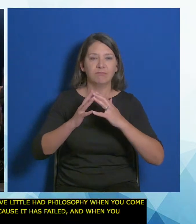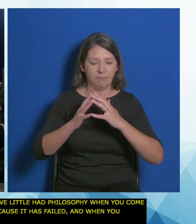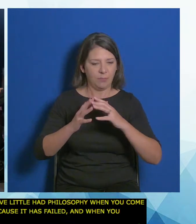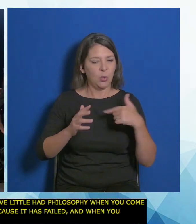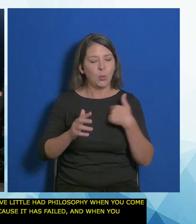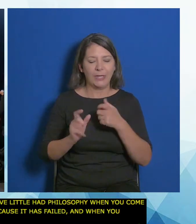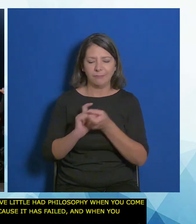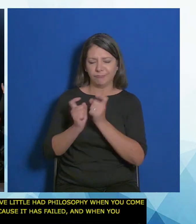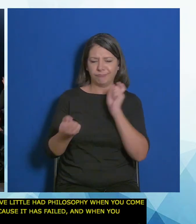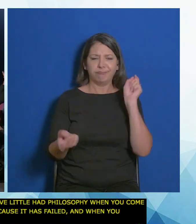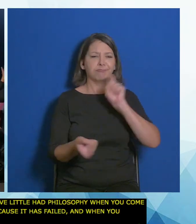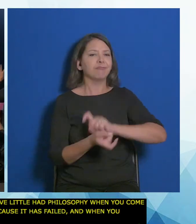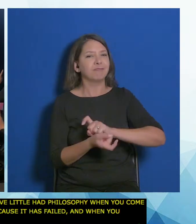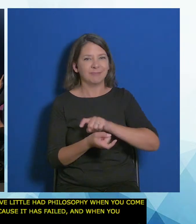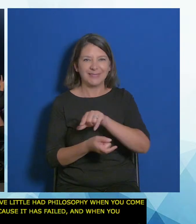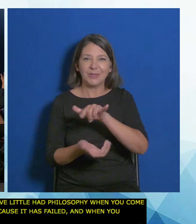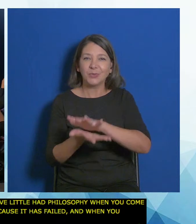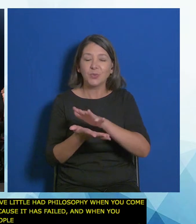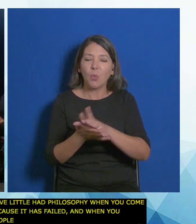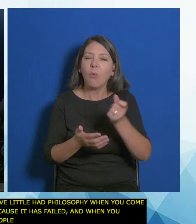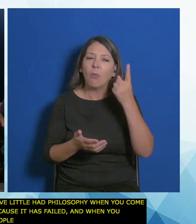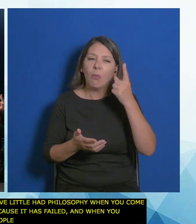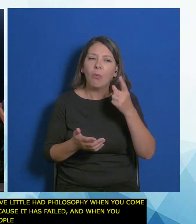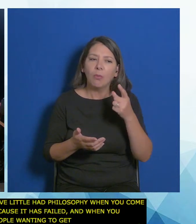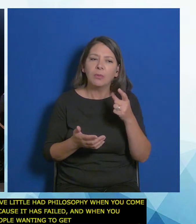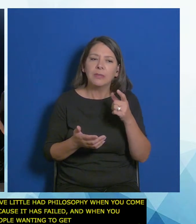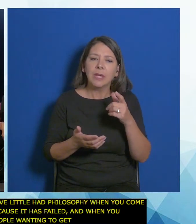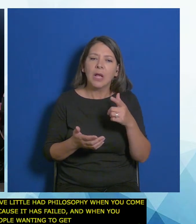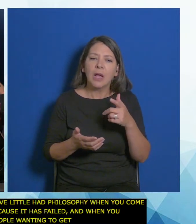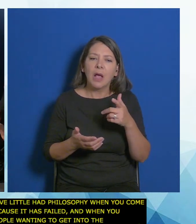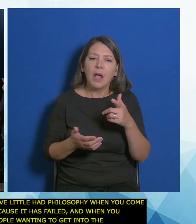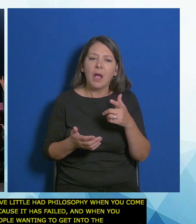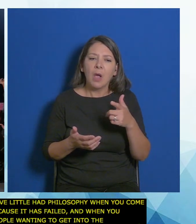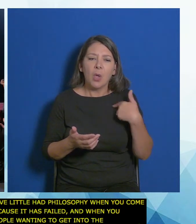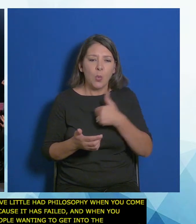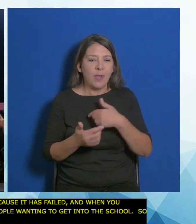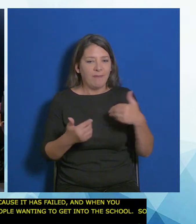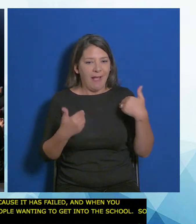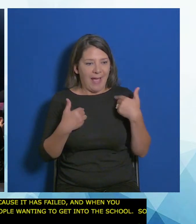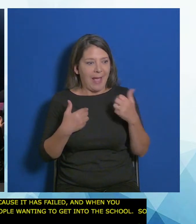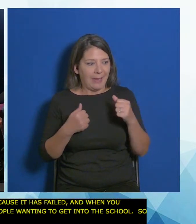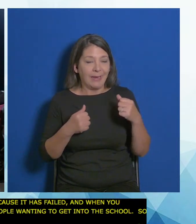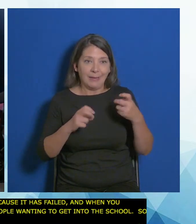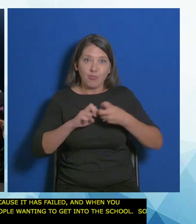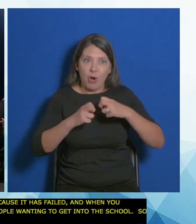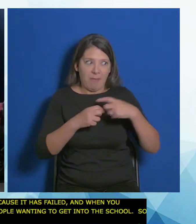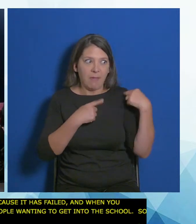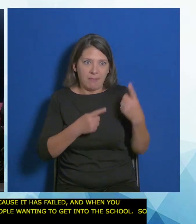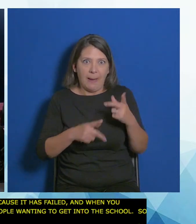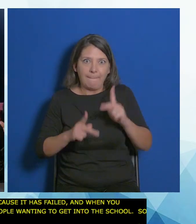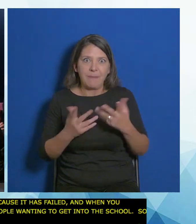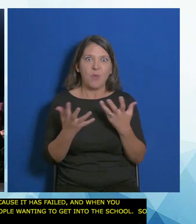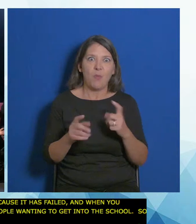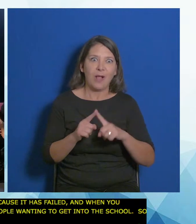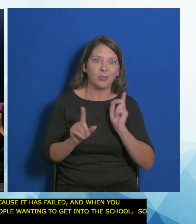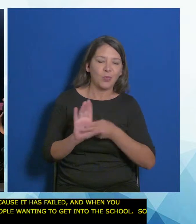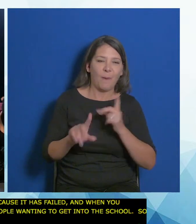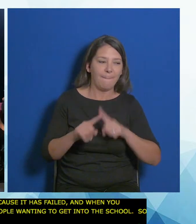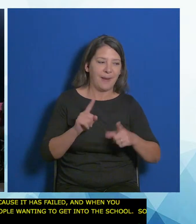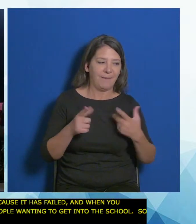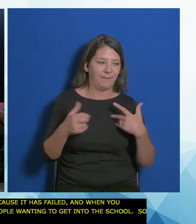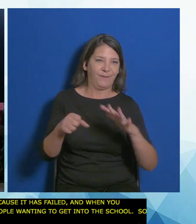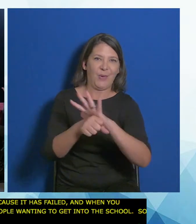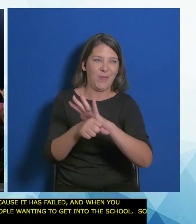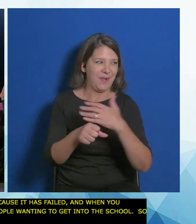problem of people wanting to get into the school. So I do believe that if you put a program together and you